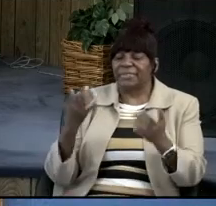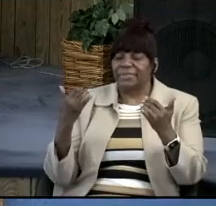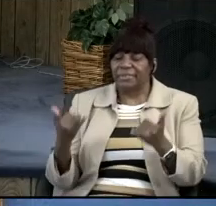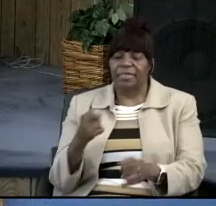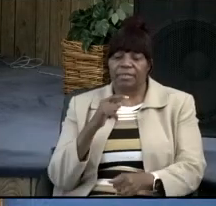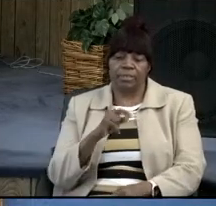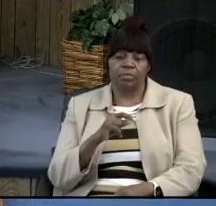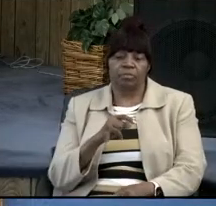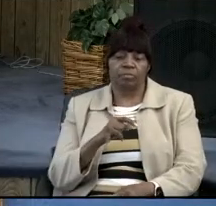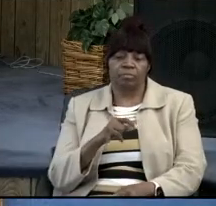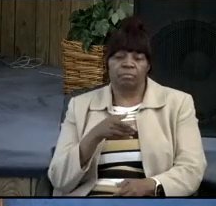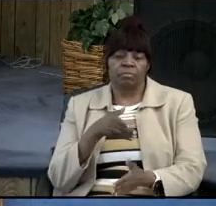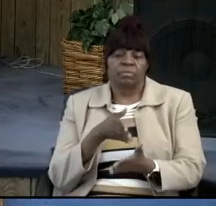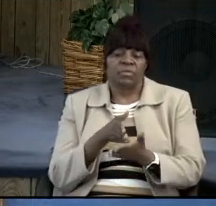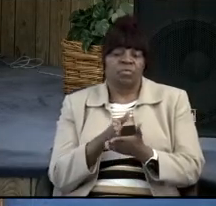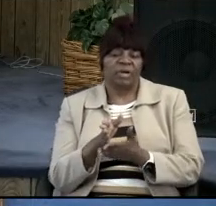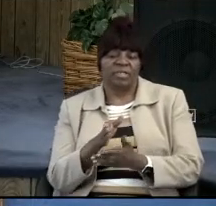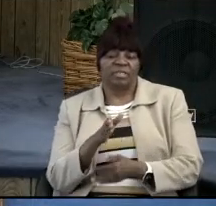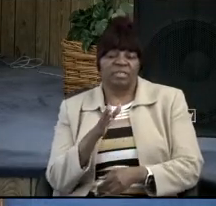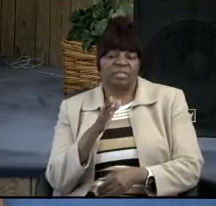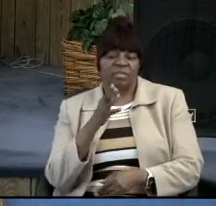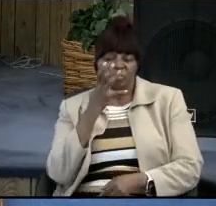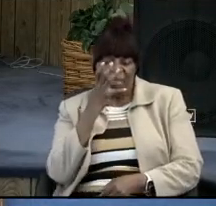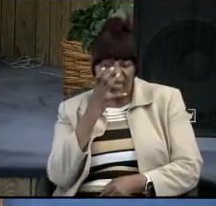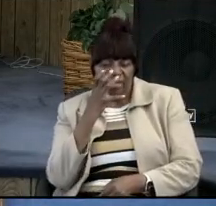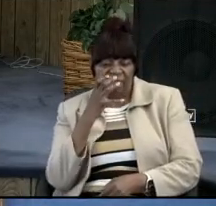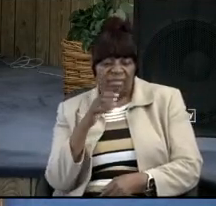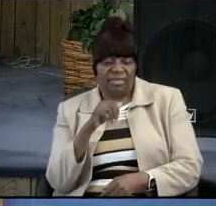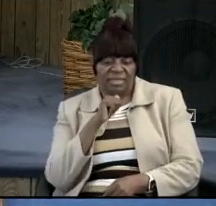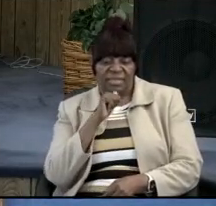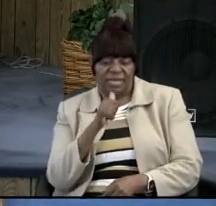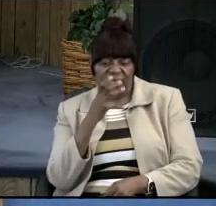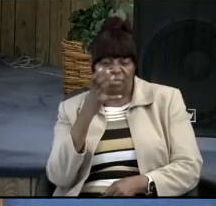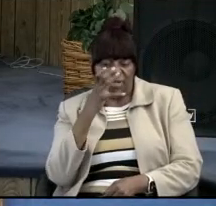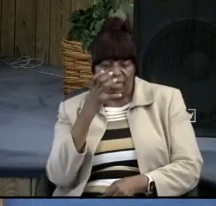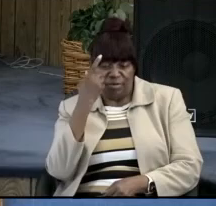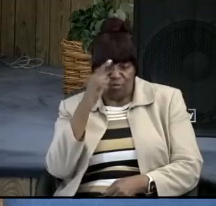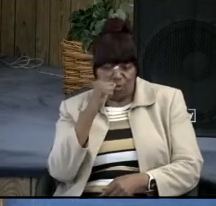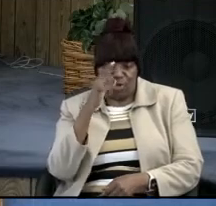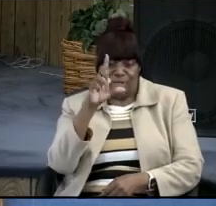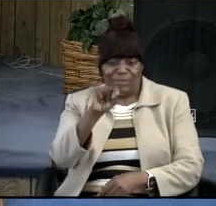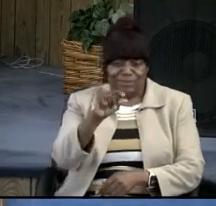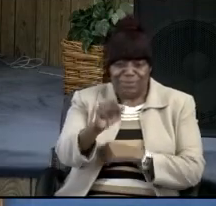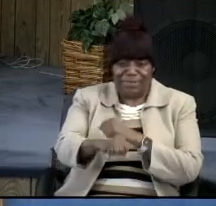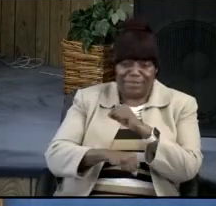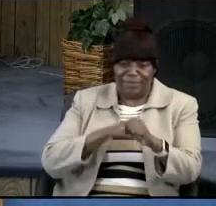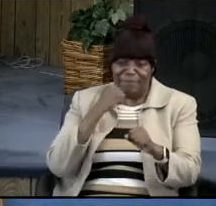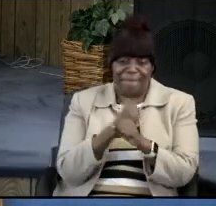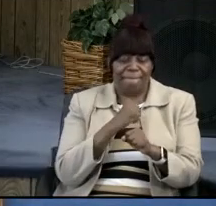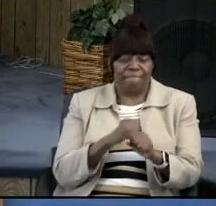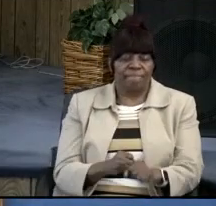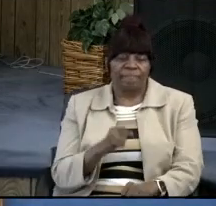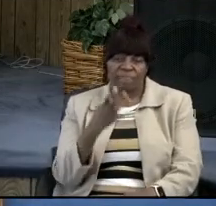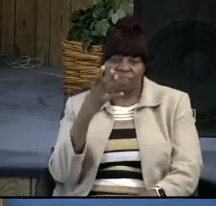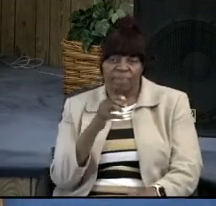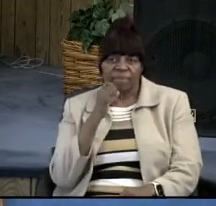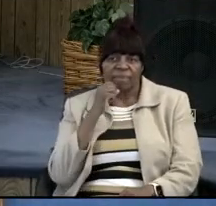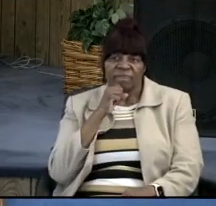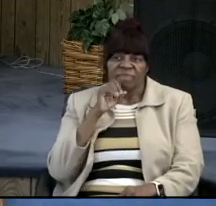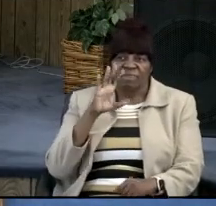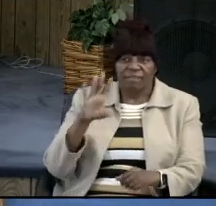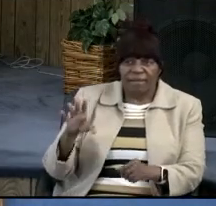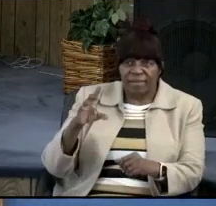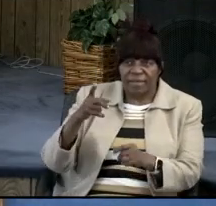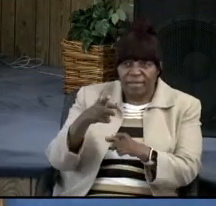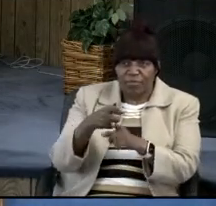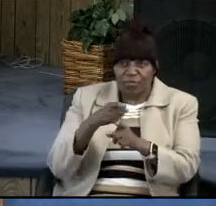got righteous indignation. Now you mad. You ain't been mad for the last 20 years. We ain't been able to get nothing right, stuff out